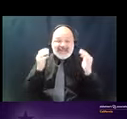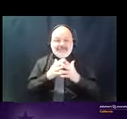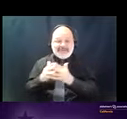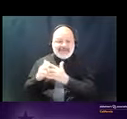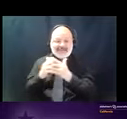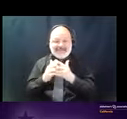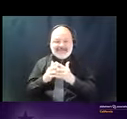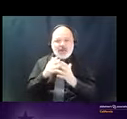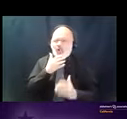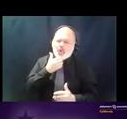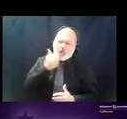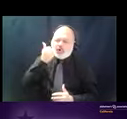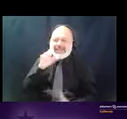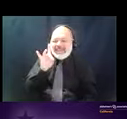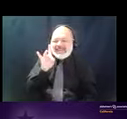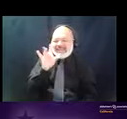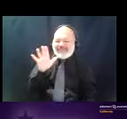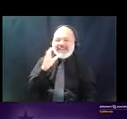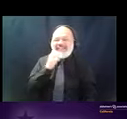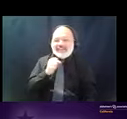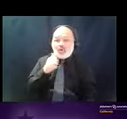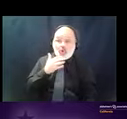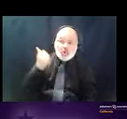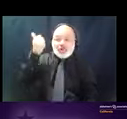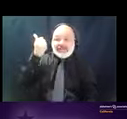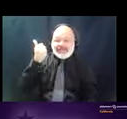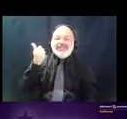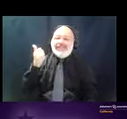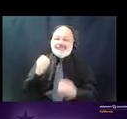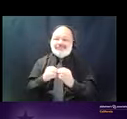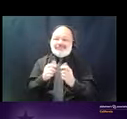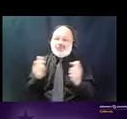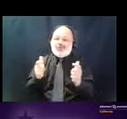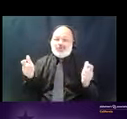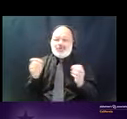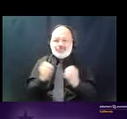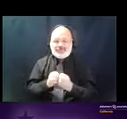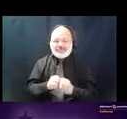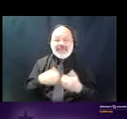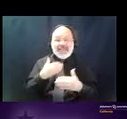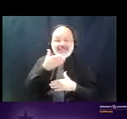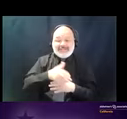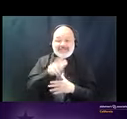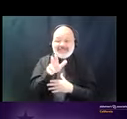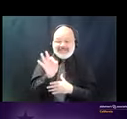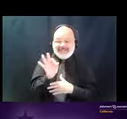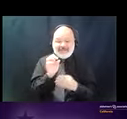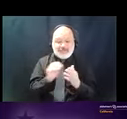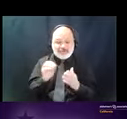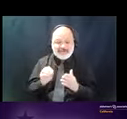oldest old, those 85 years and older, is also expected to grow. Up to 39% of this adult